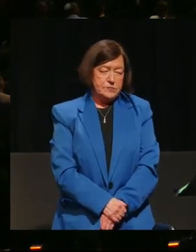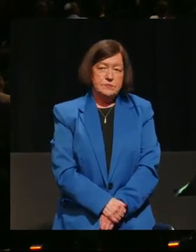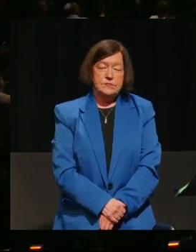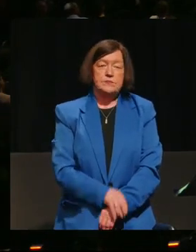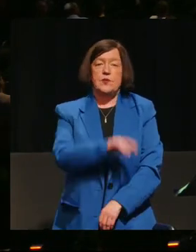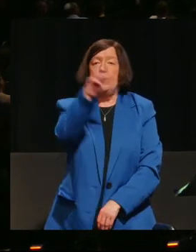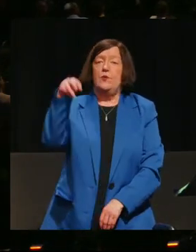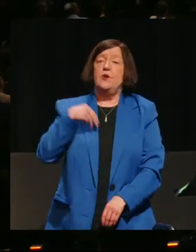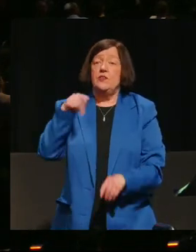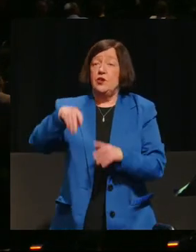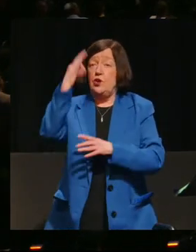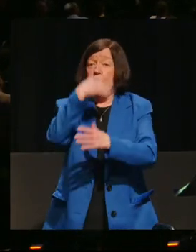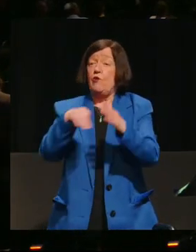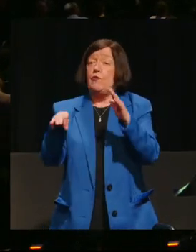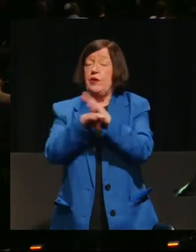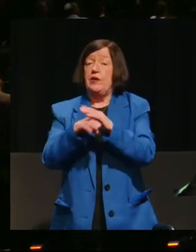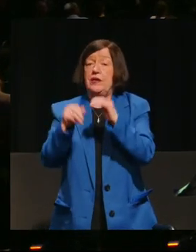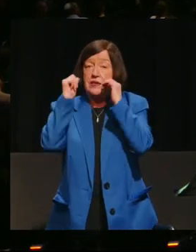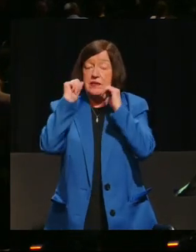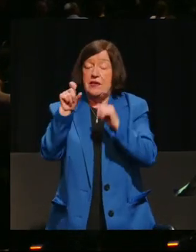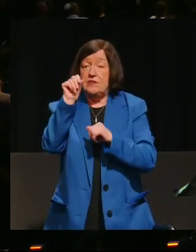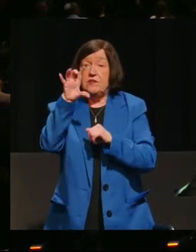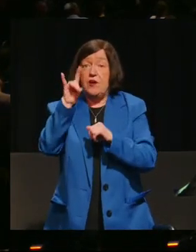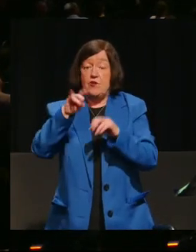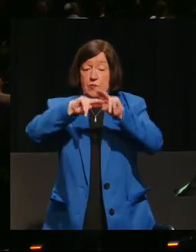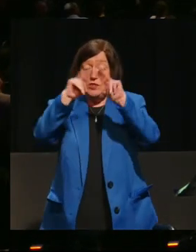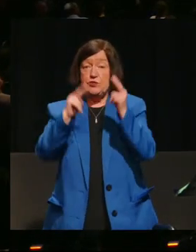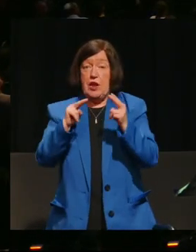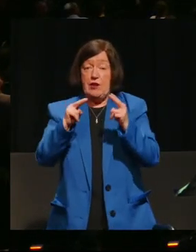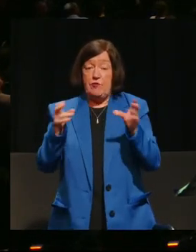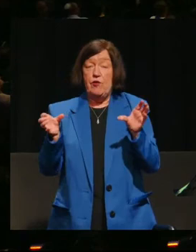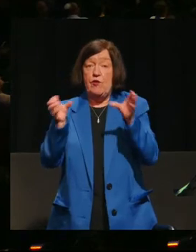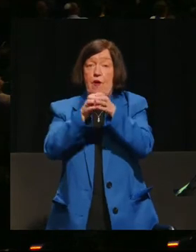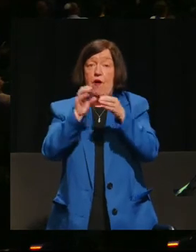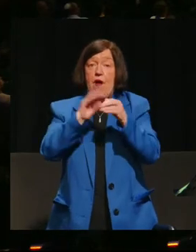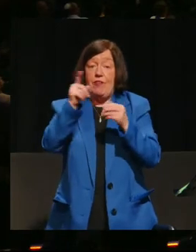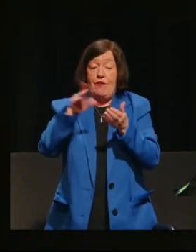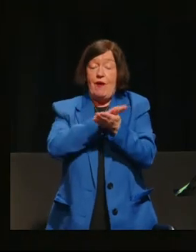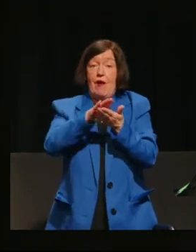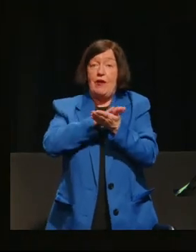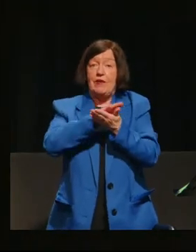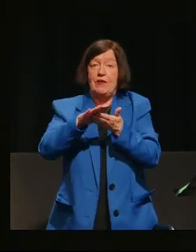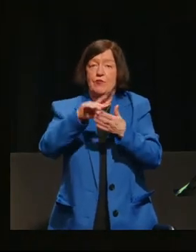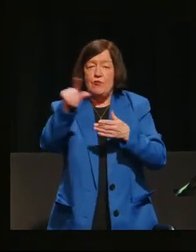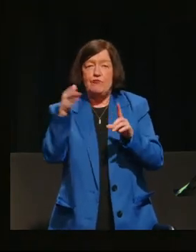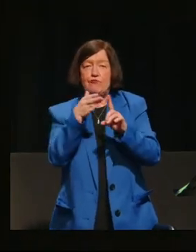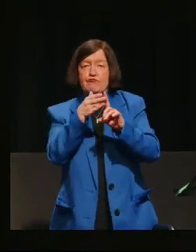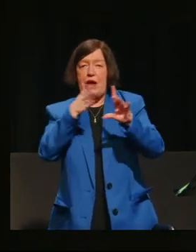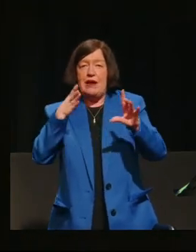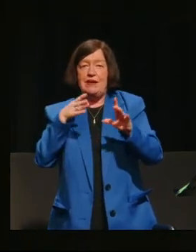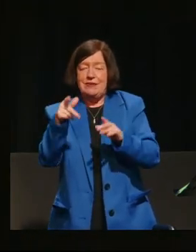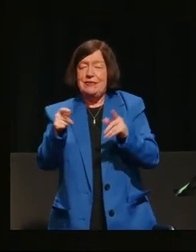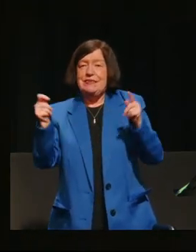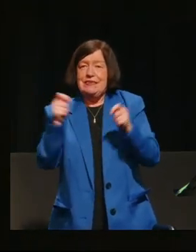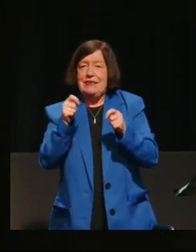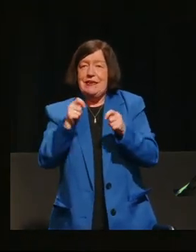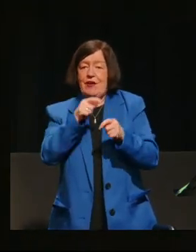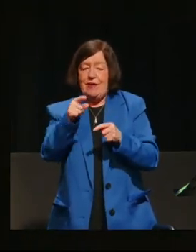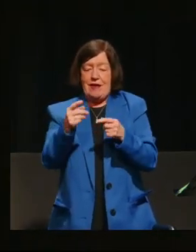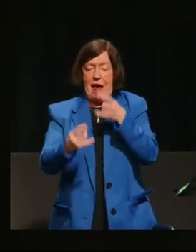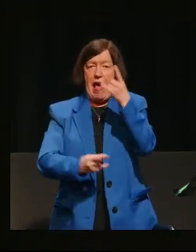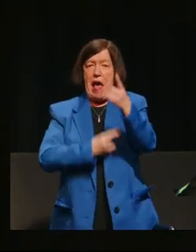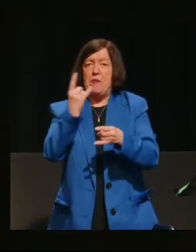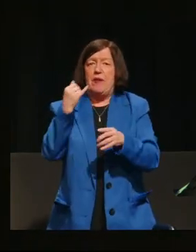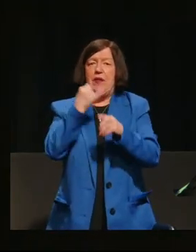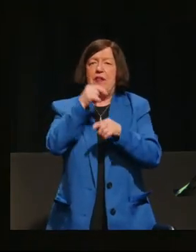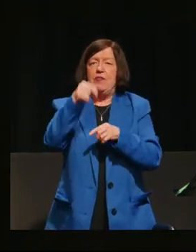We, the governments attending the Stockholm International Forum on the Holocaust, recognize that it was a tragically defining episode